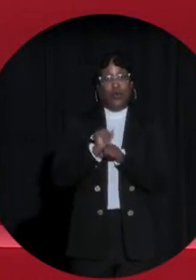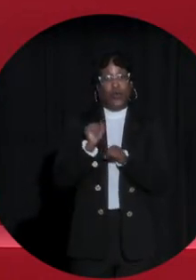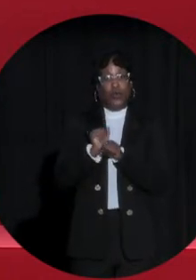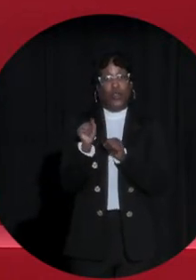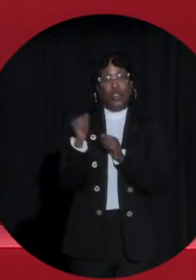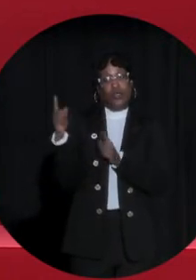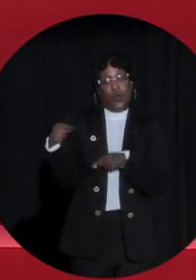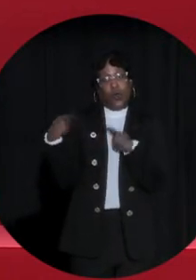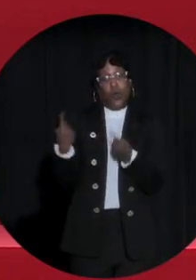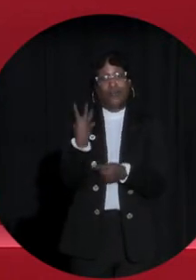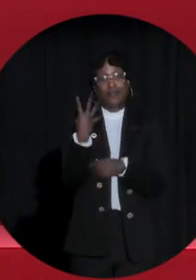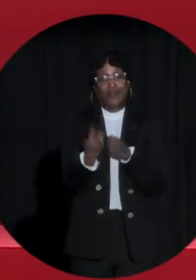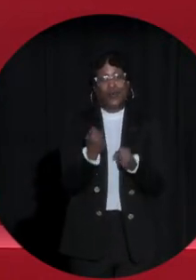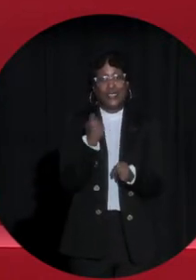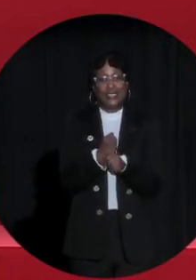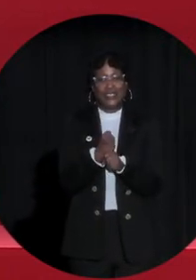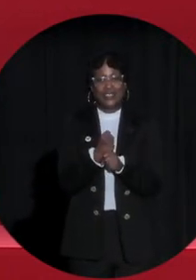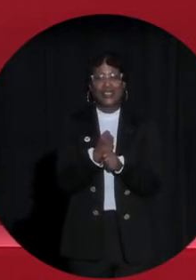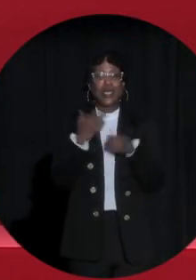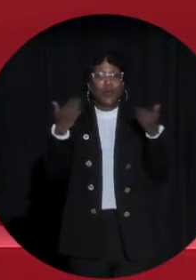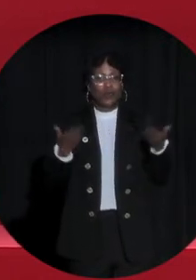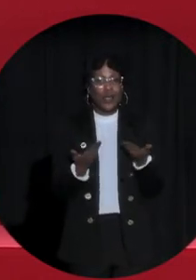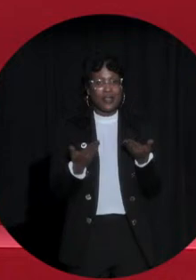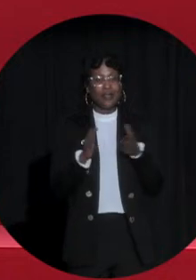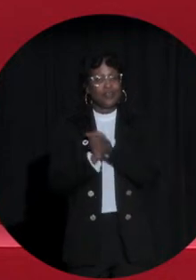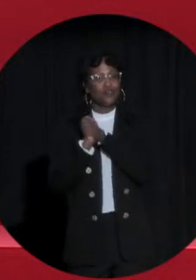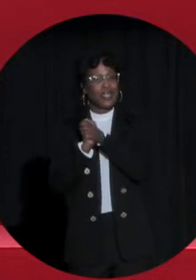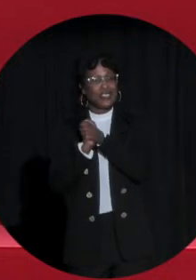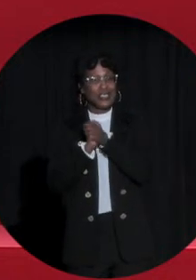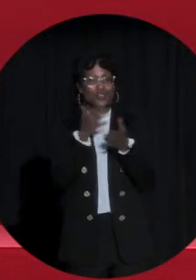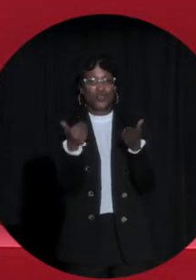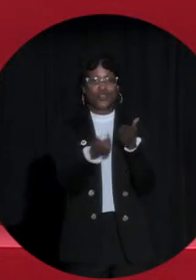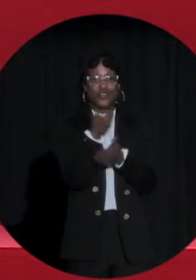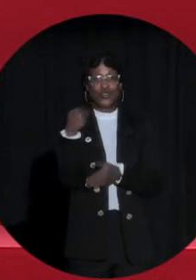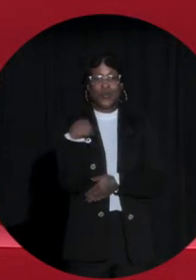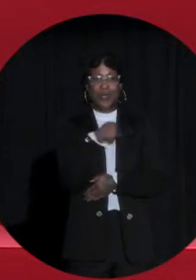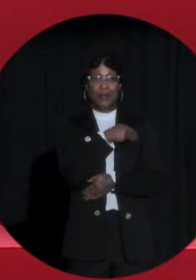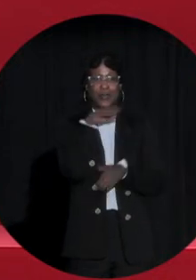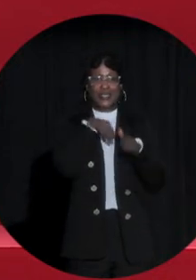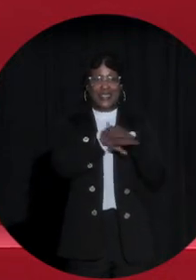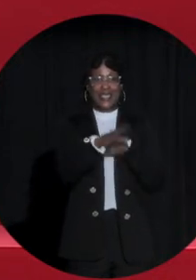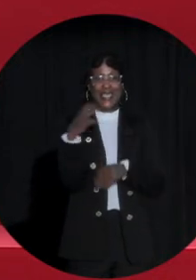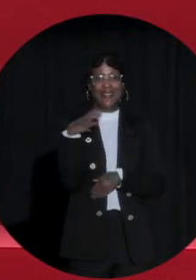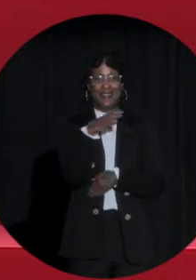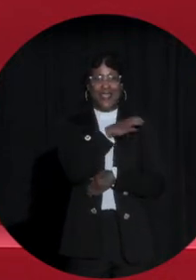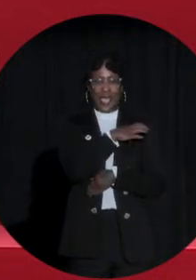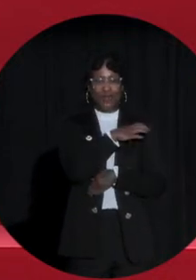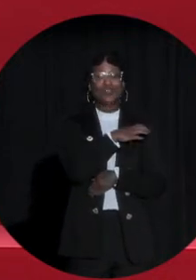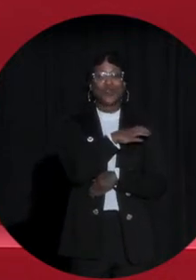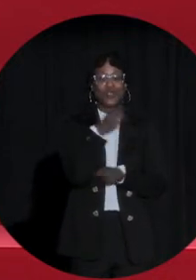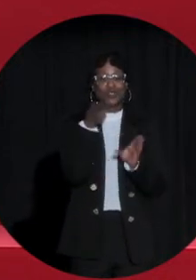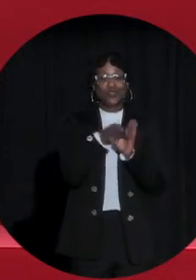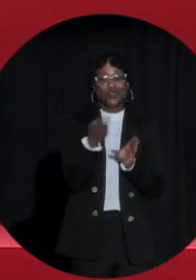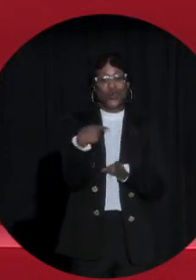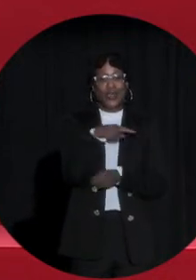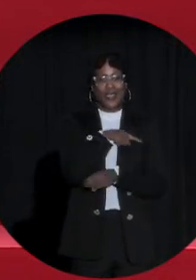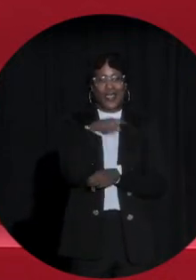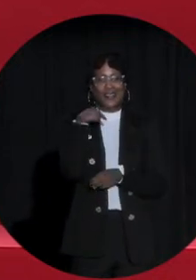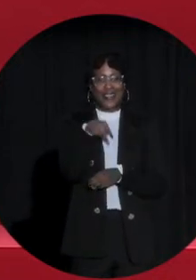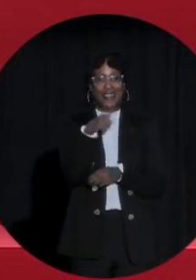welcome and congratulations to the new members of the County Council who are joining us for this new term.